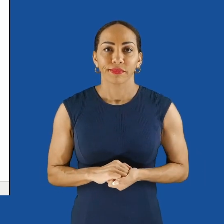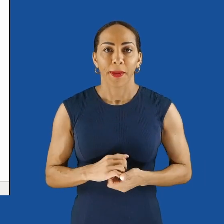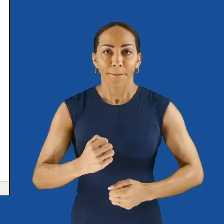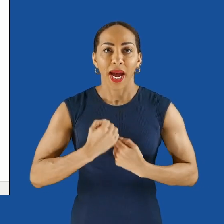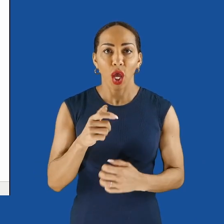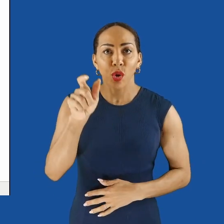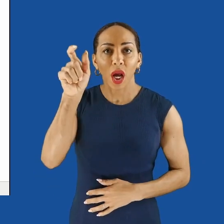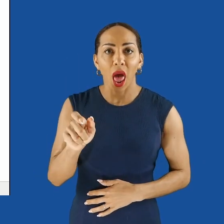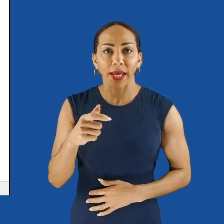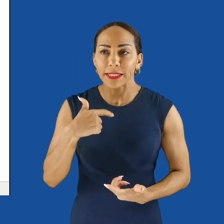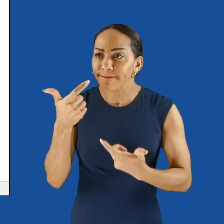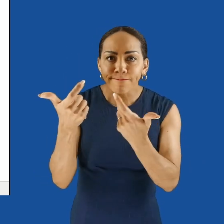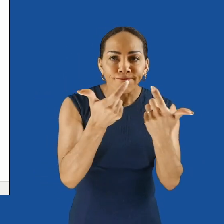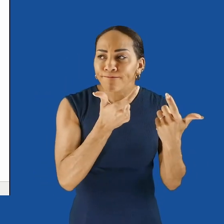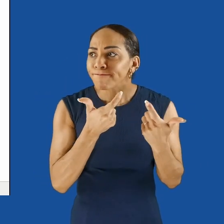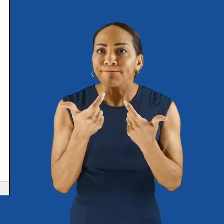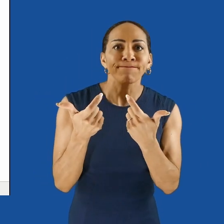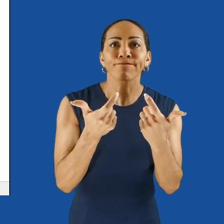finding clients,